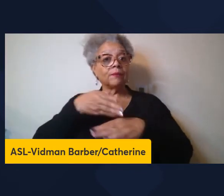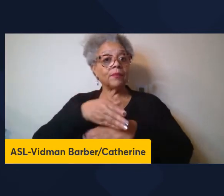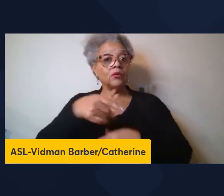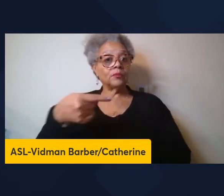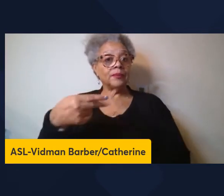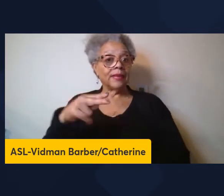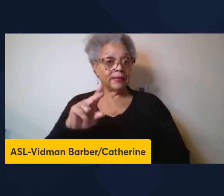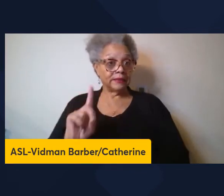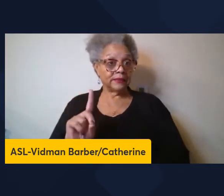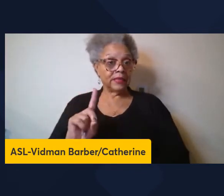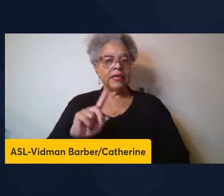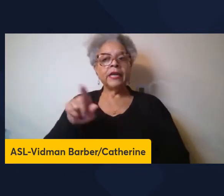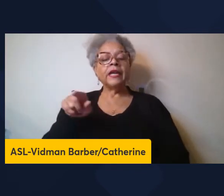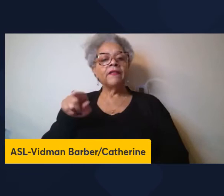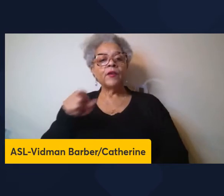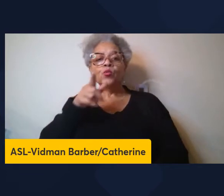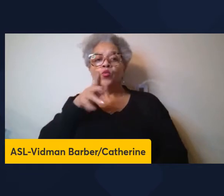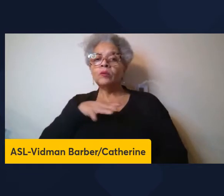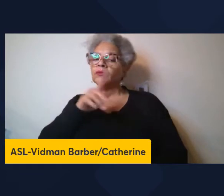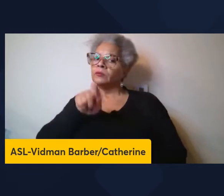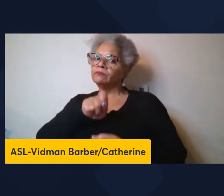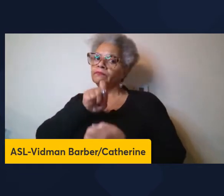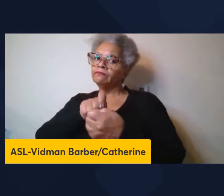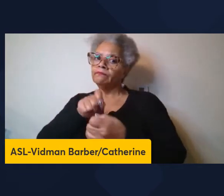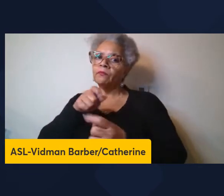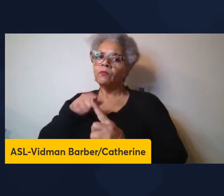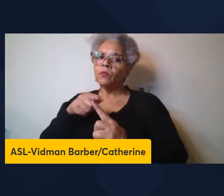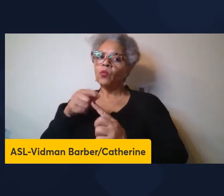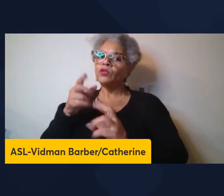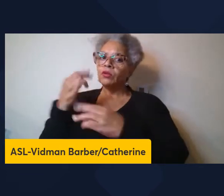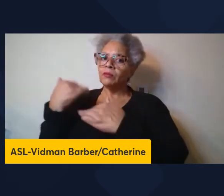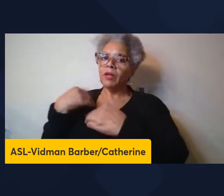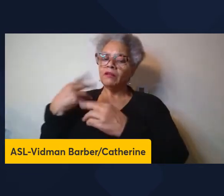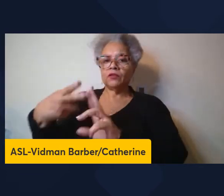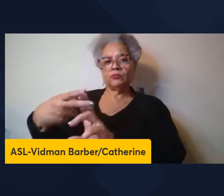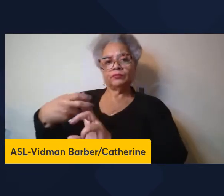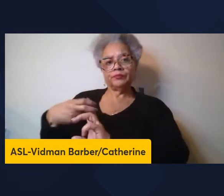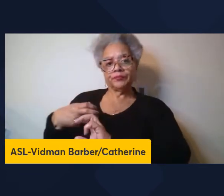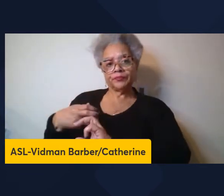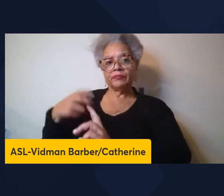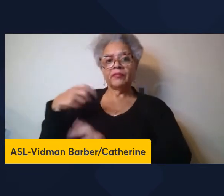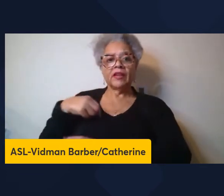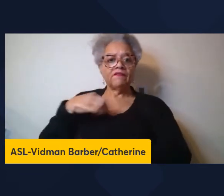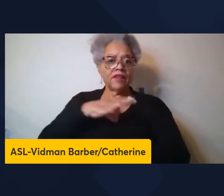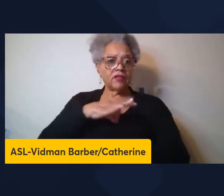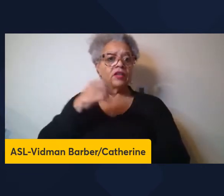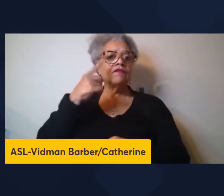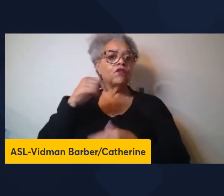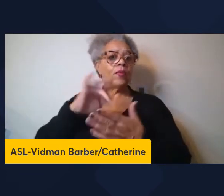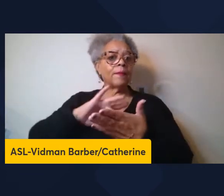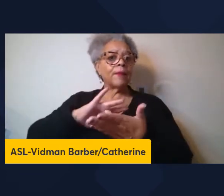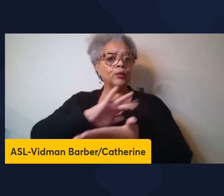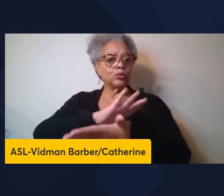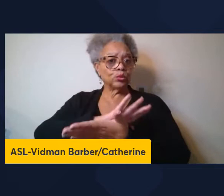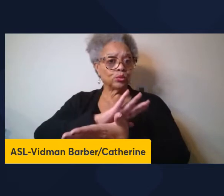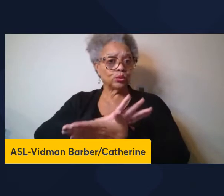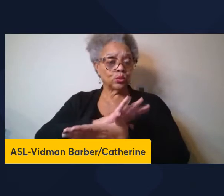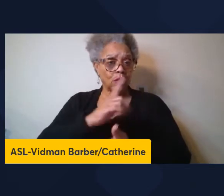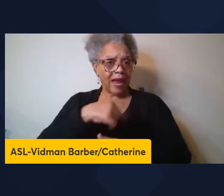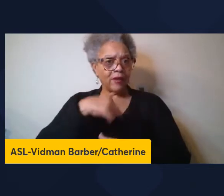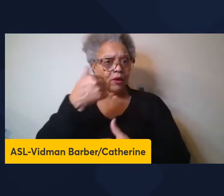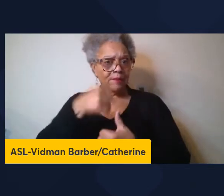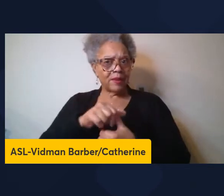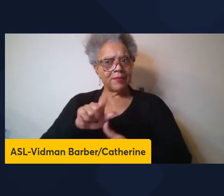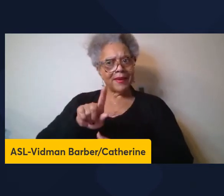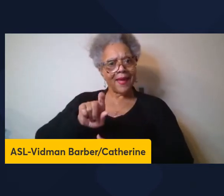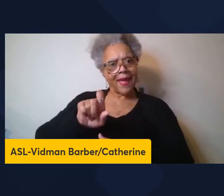was specifically responsible for recruiting faculty for the medical school. So I remember asking